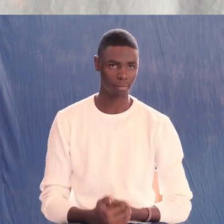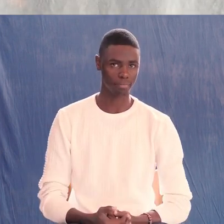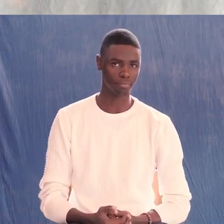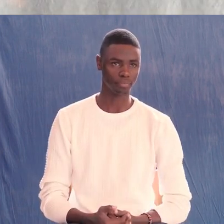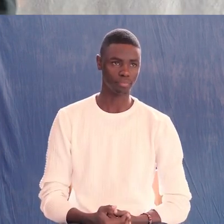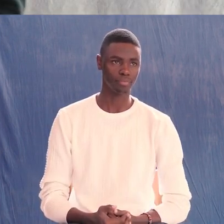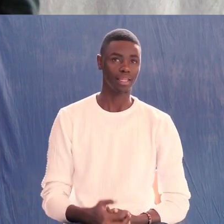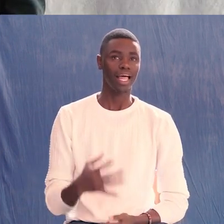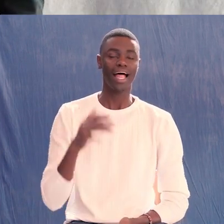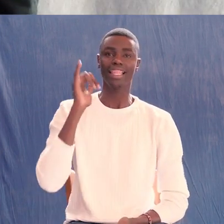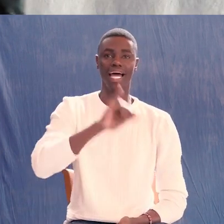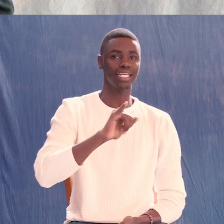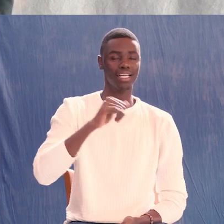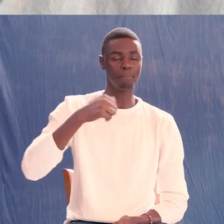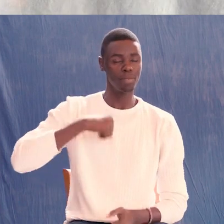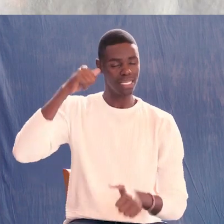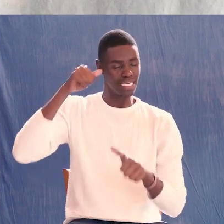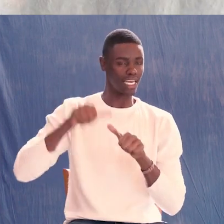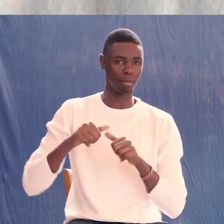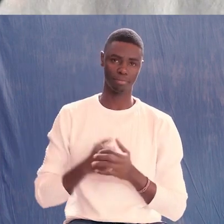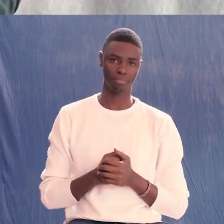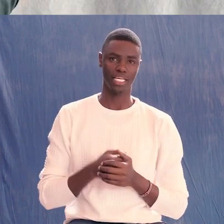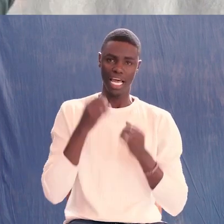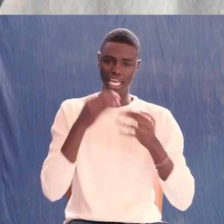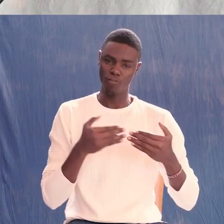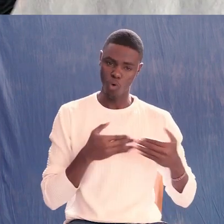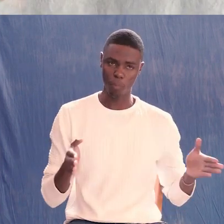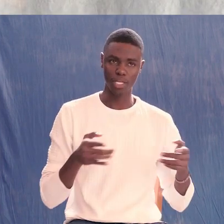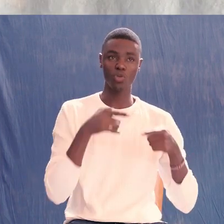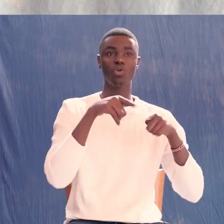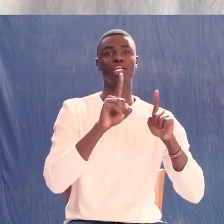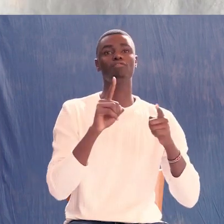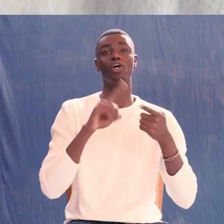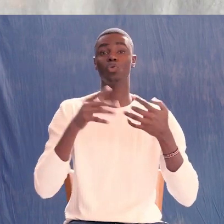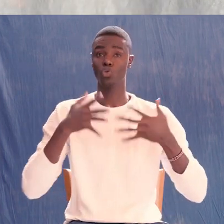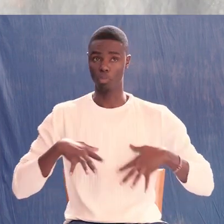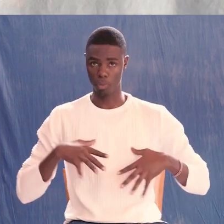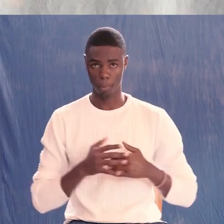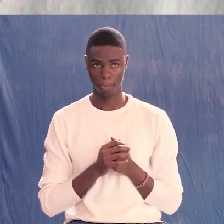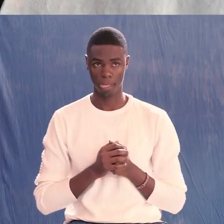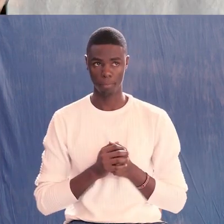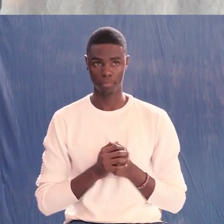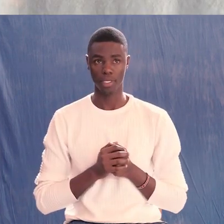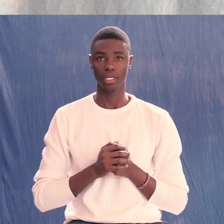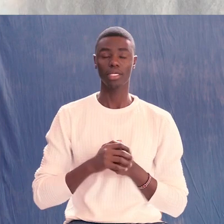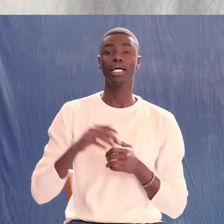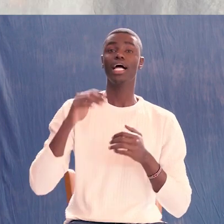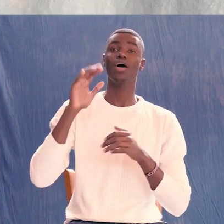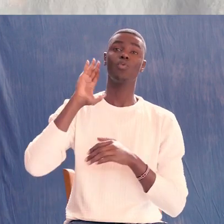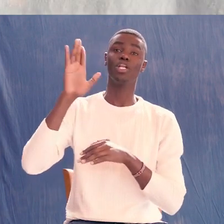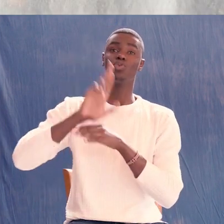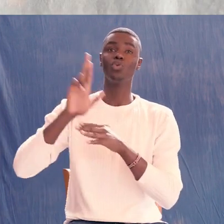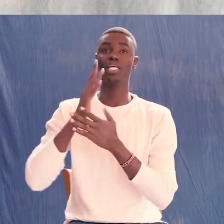and it kind of stuck with me that if you open yourself up to people, they'll use things against you.